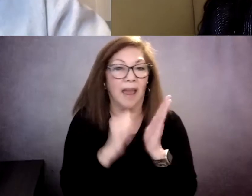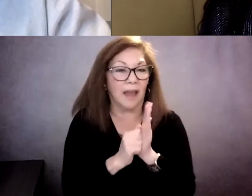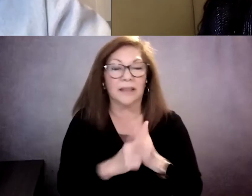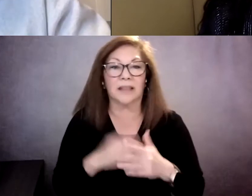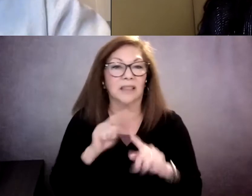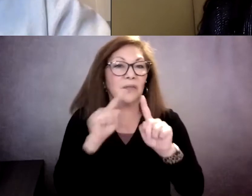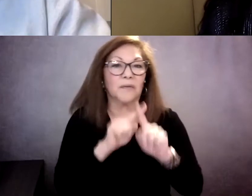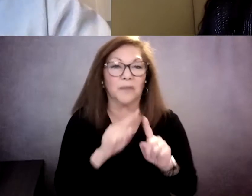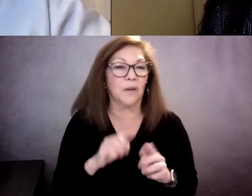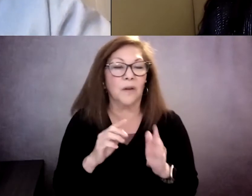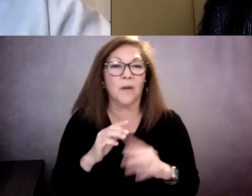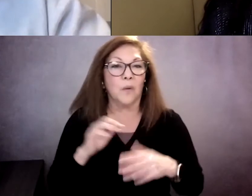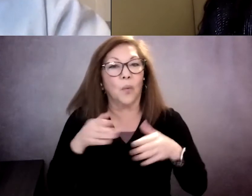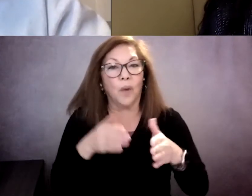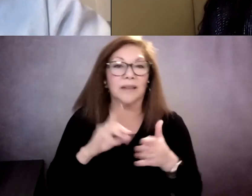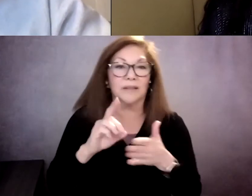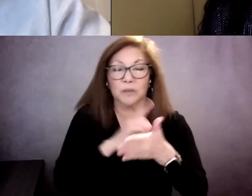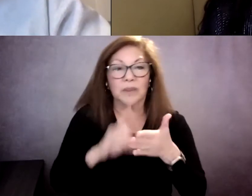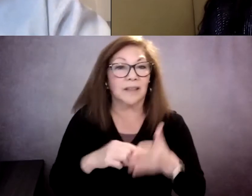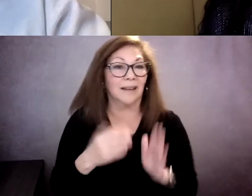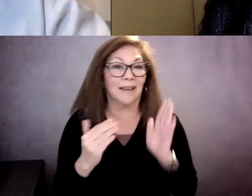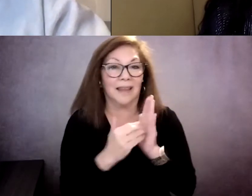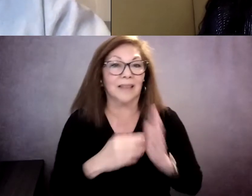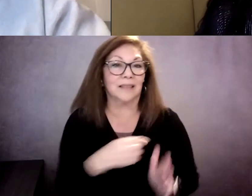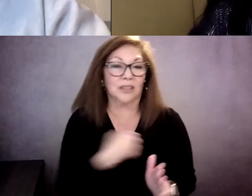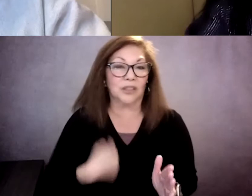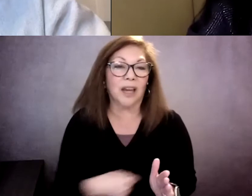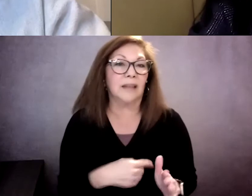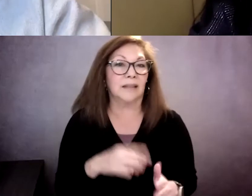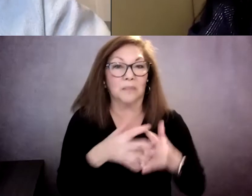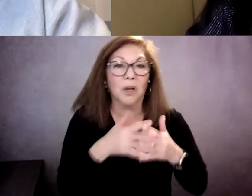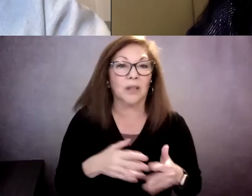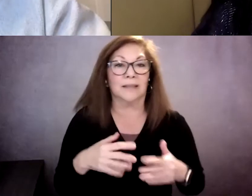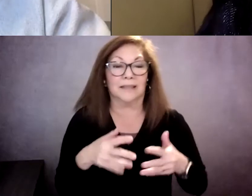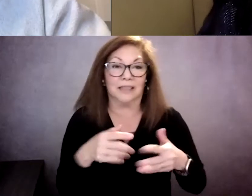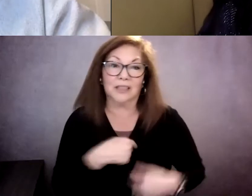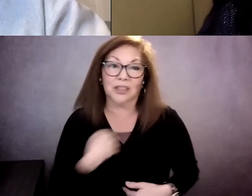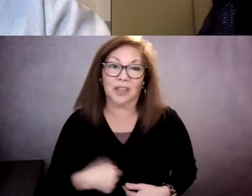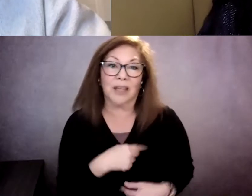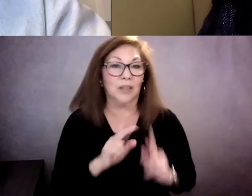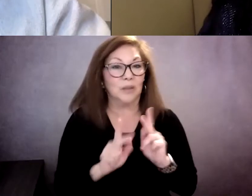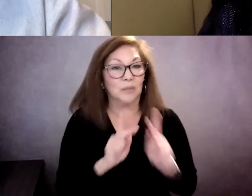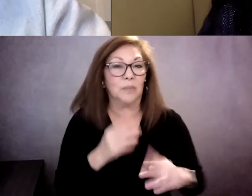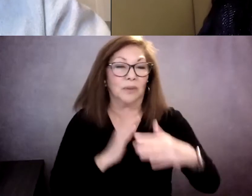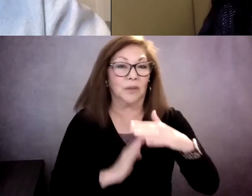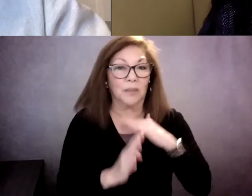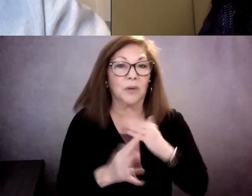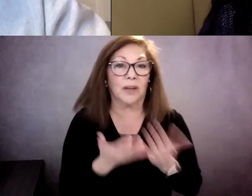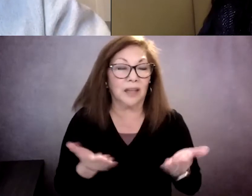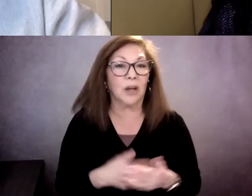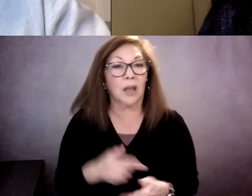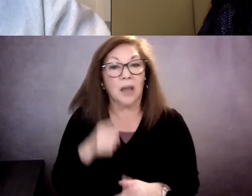discrimination against Chinese immigrants and Chinese Americans. And so for her to write something that